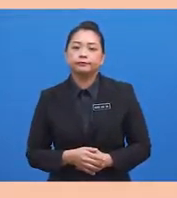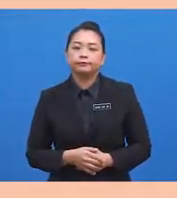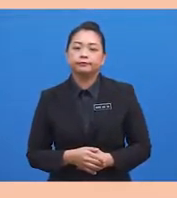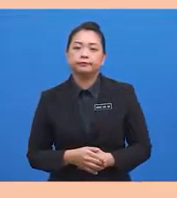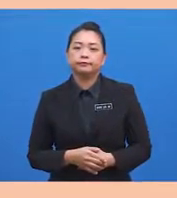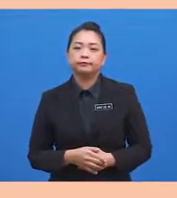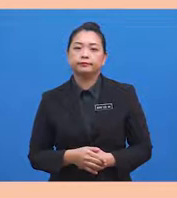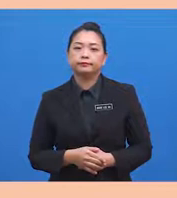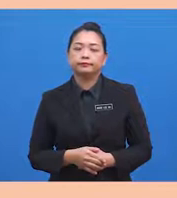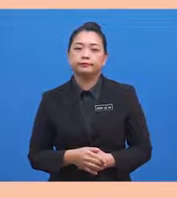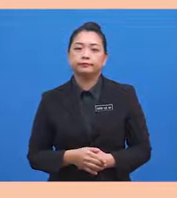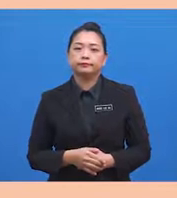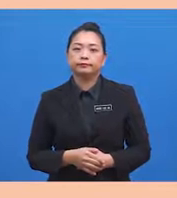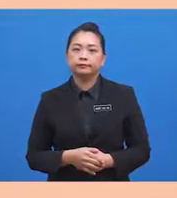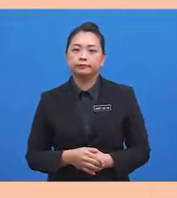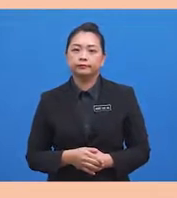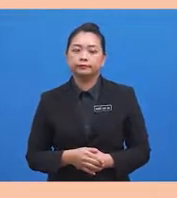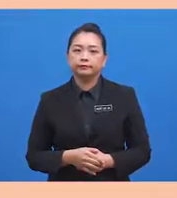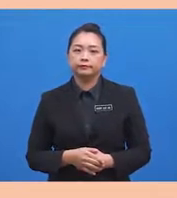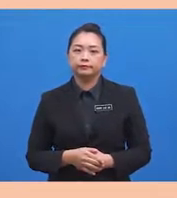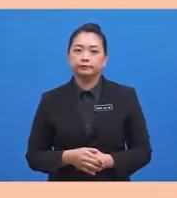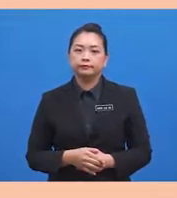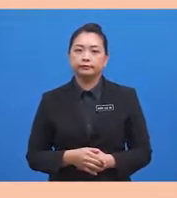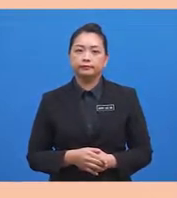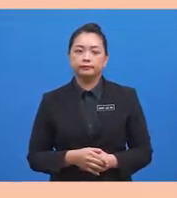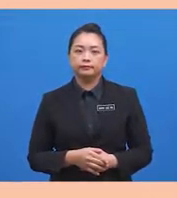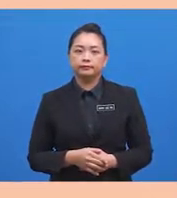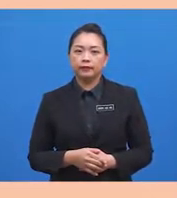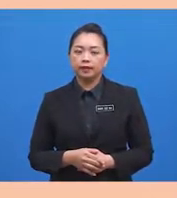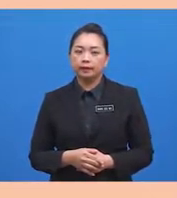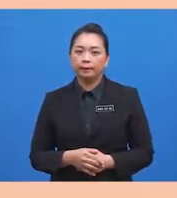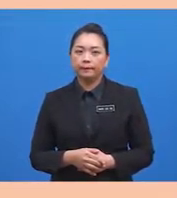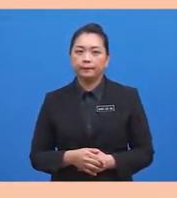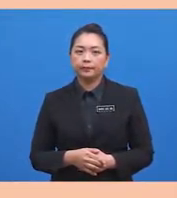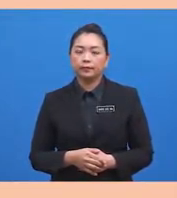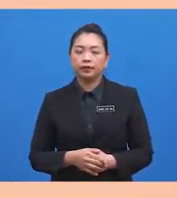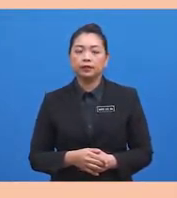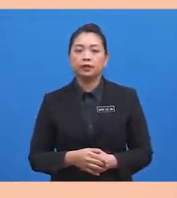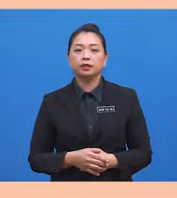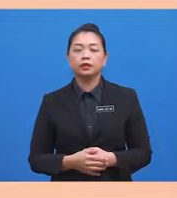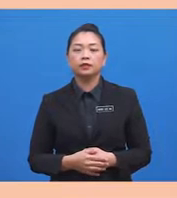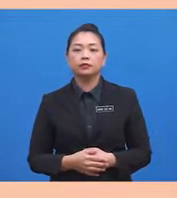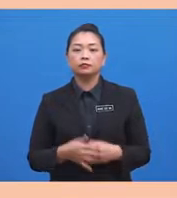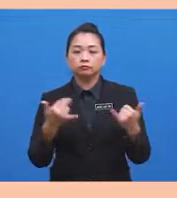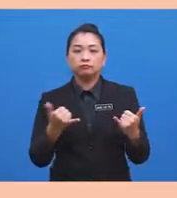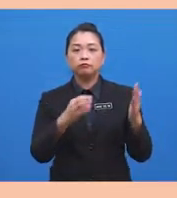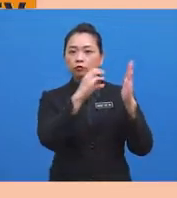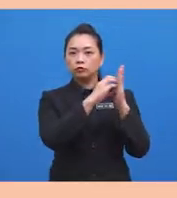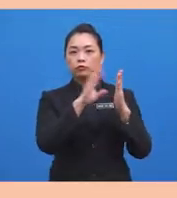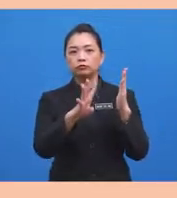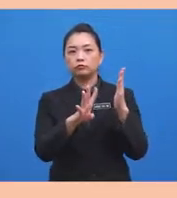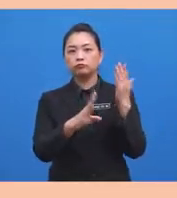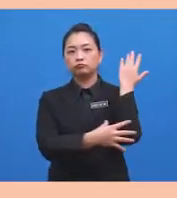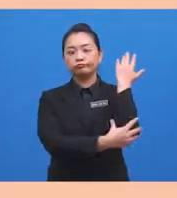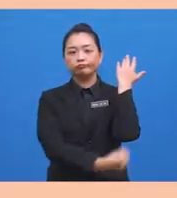song showed objections to different issues. Finally, poverty in the sentence. Many